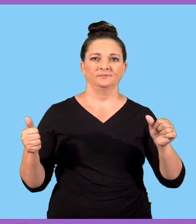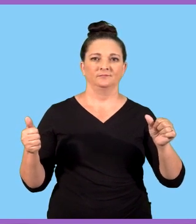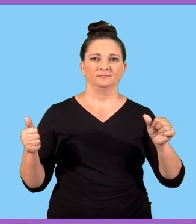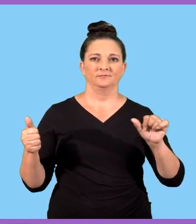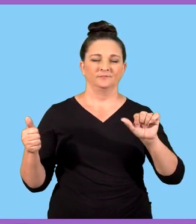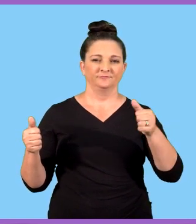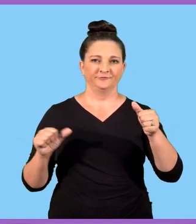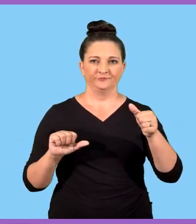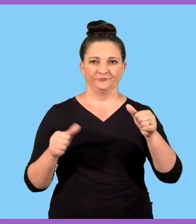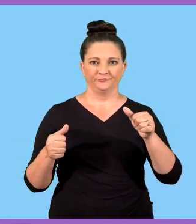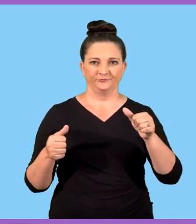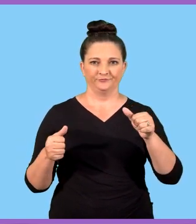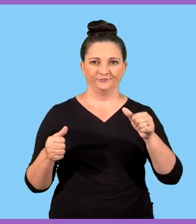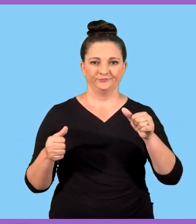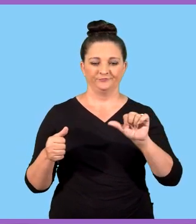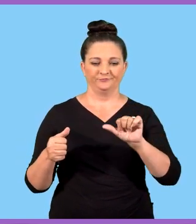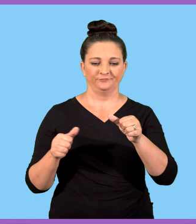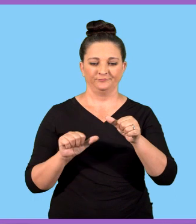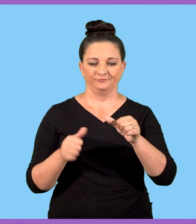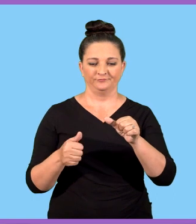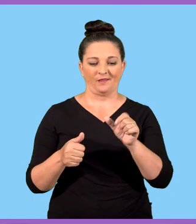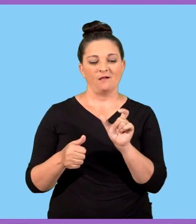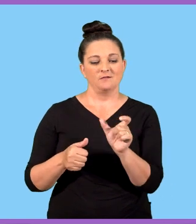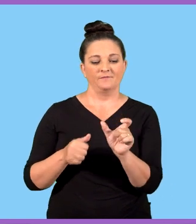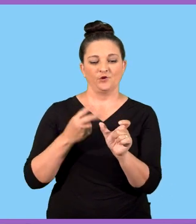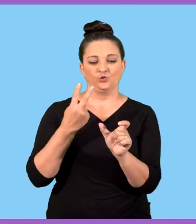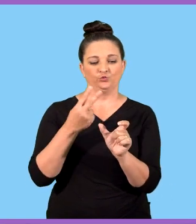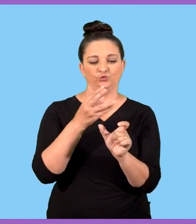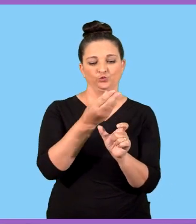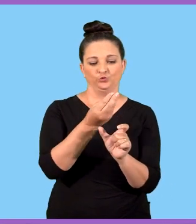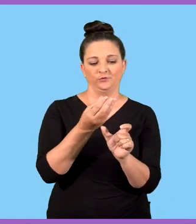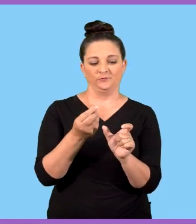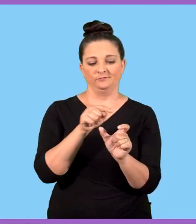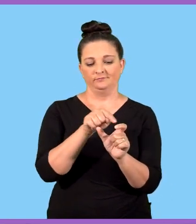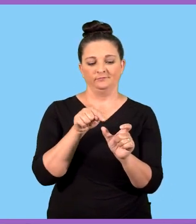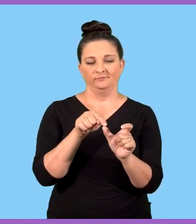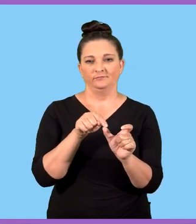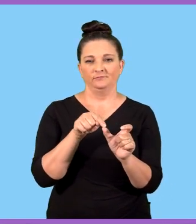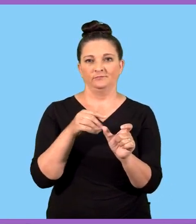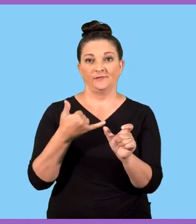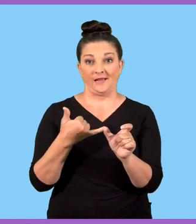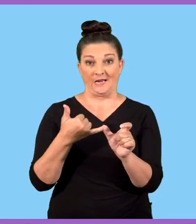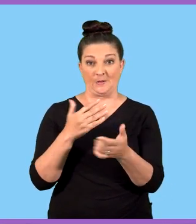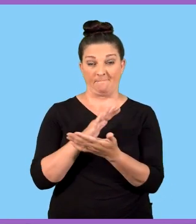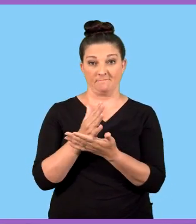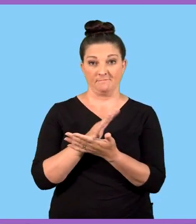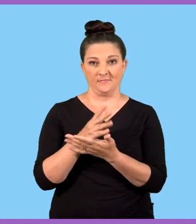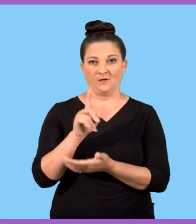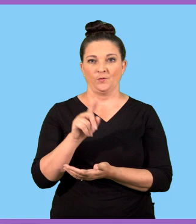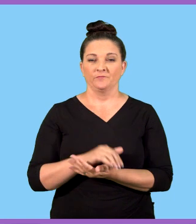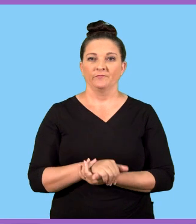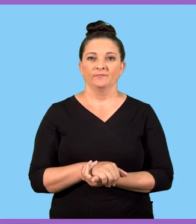59. The 42, the 54. I'm left with just two numbers again. So my median here